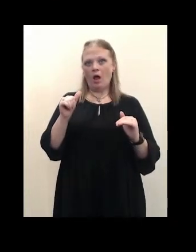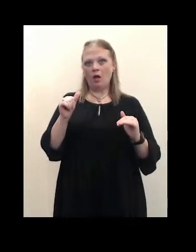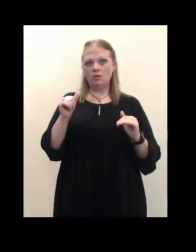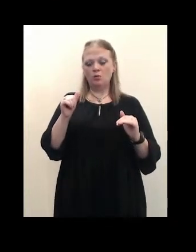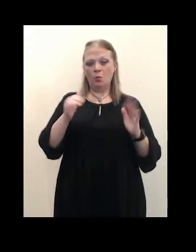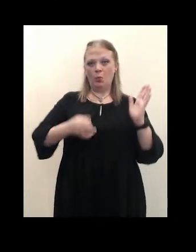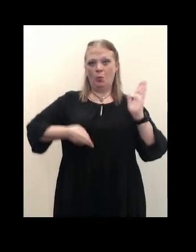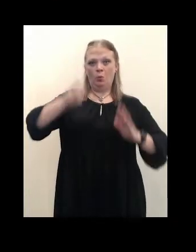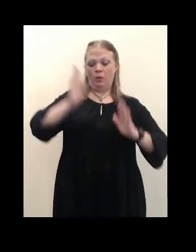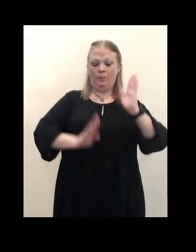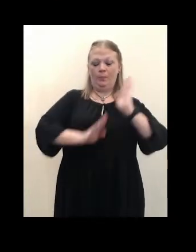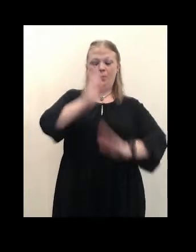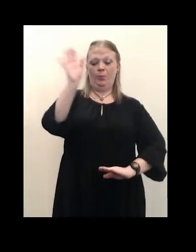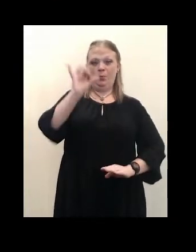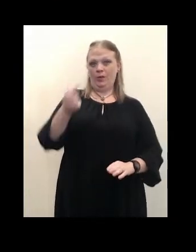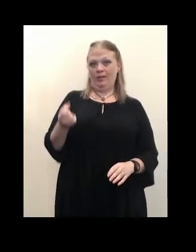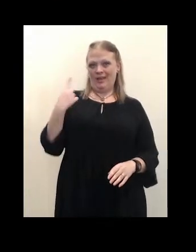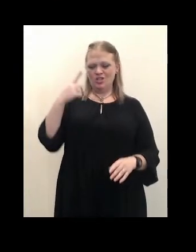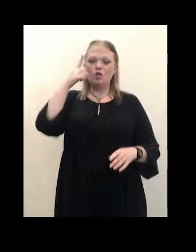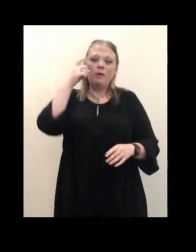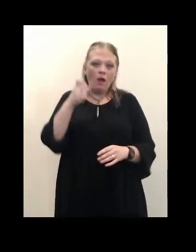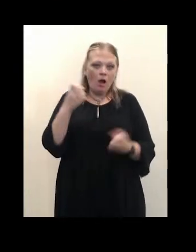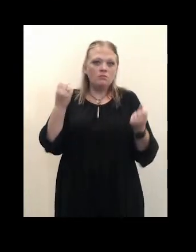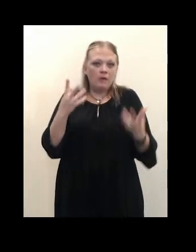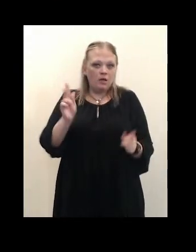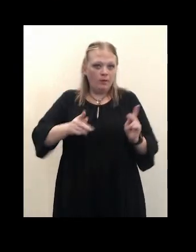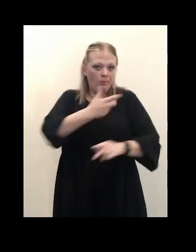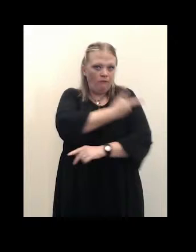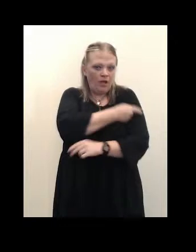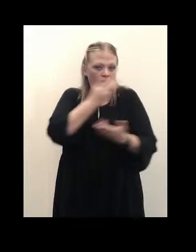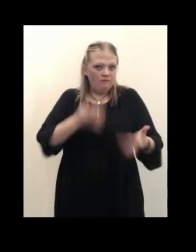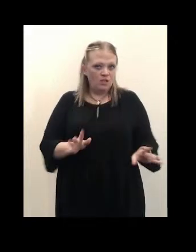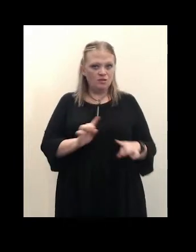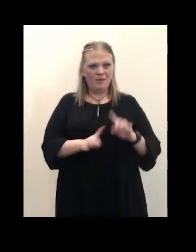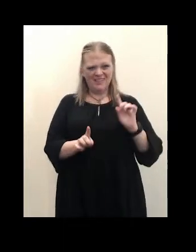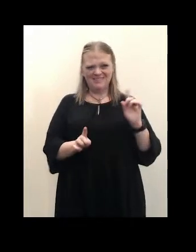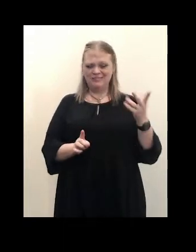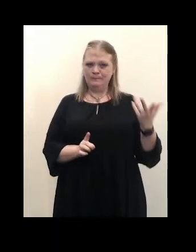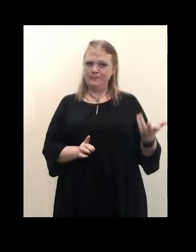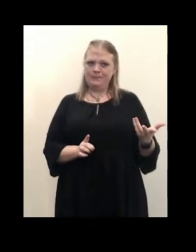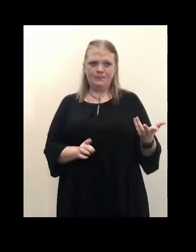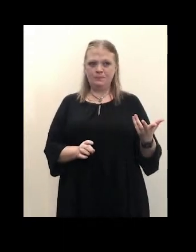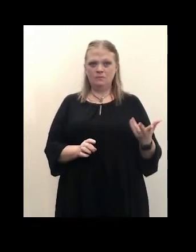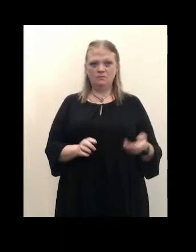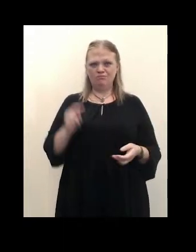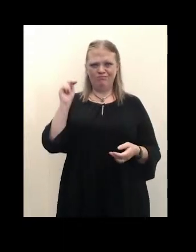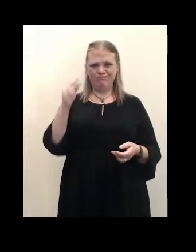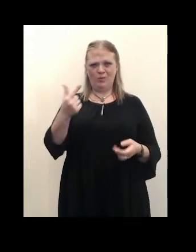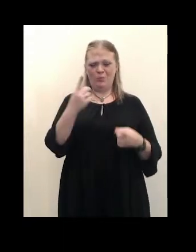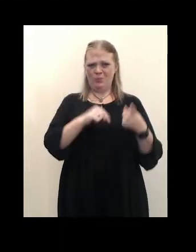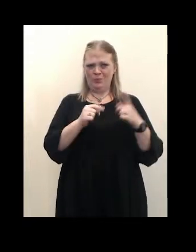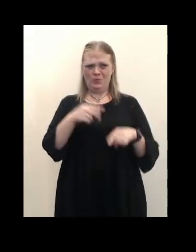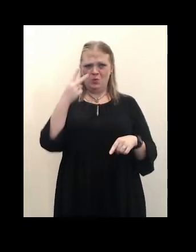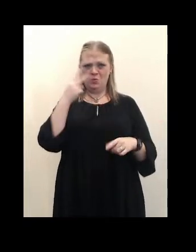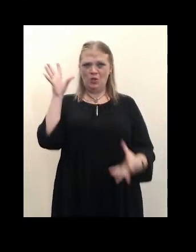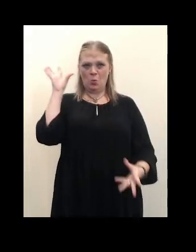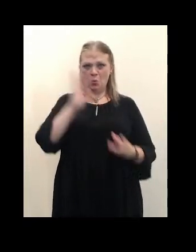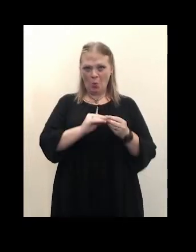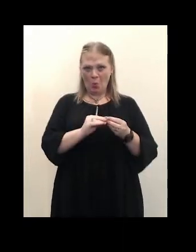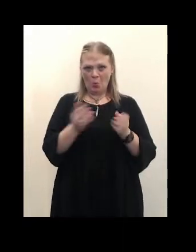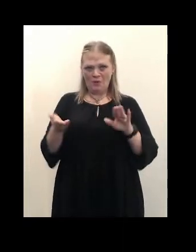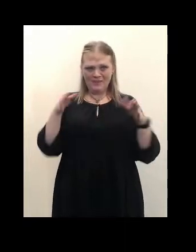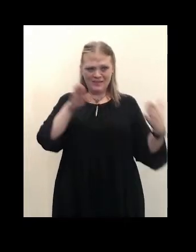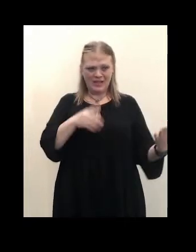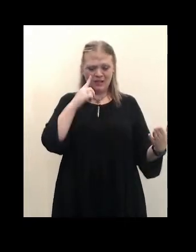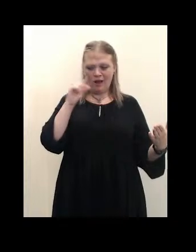reason, we have so many people vaccinated in Erie County. But it's not good when you see the total number of deaths for August, September,